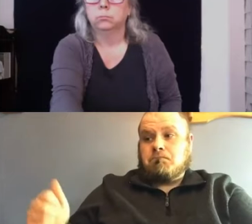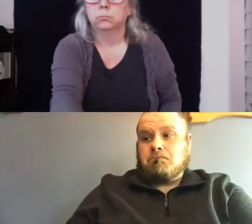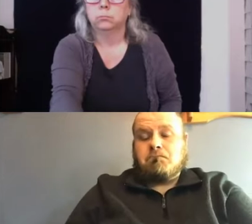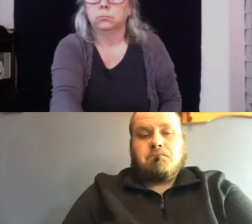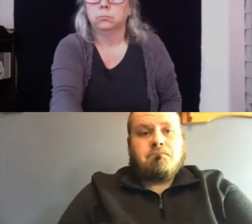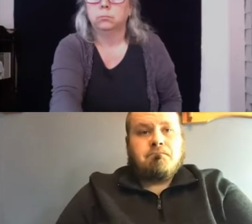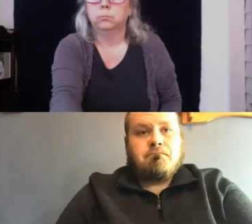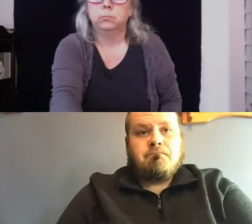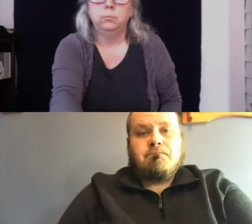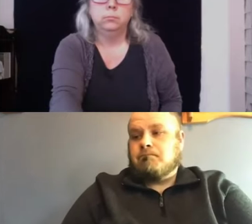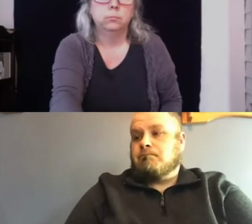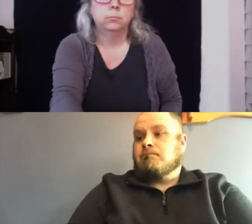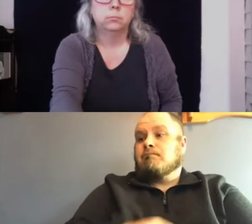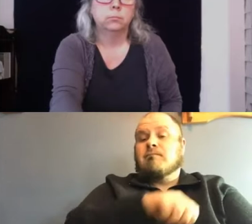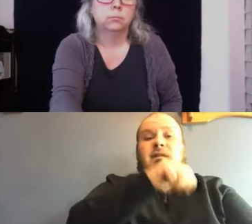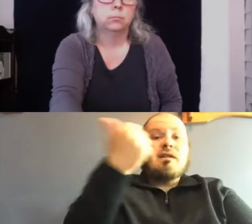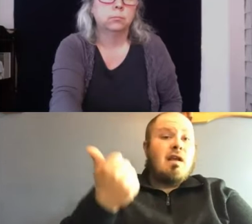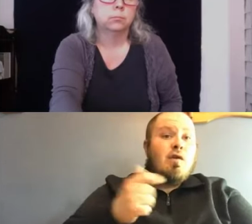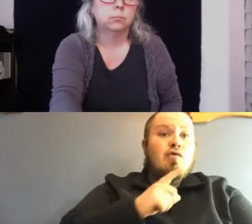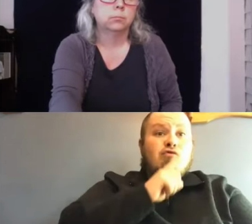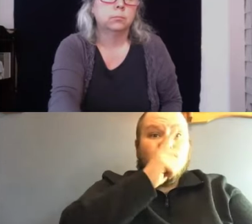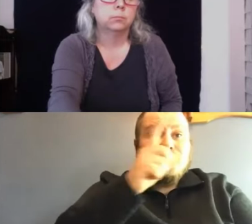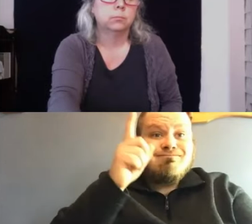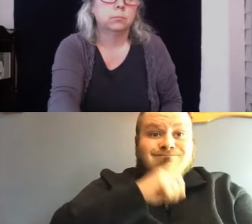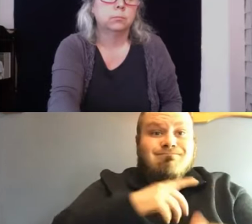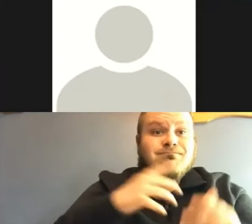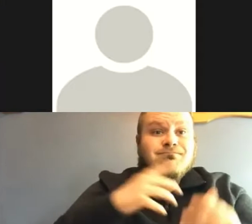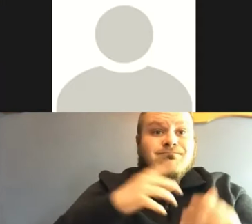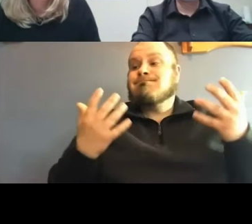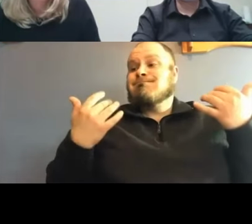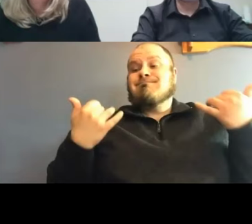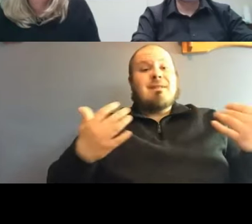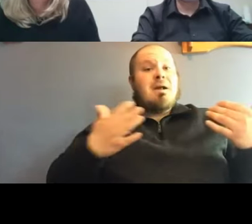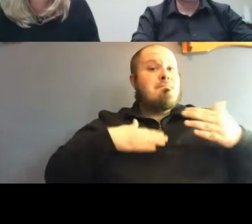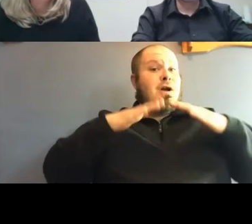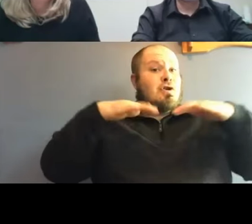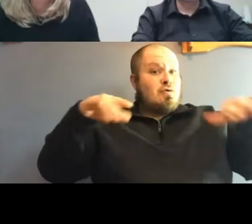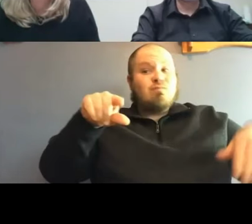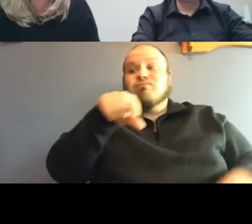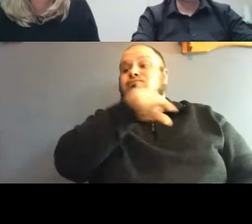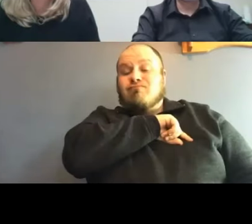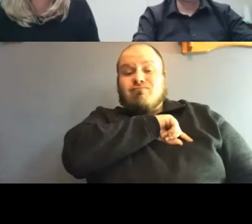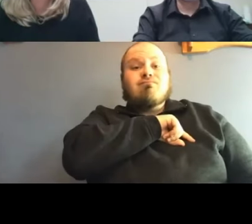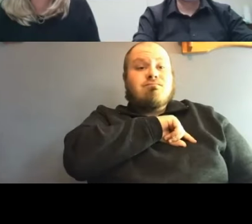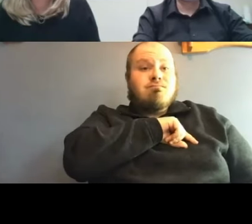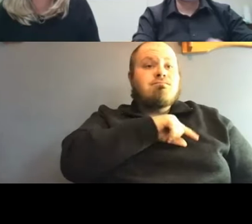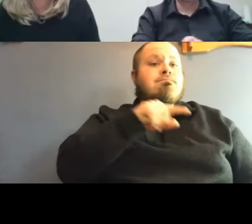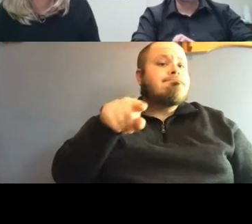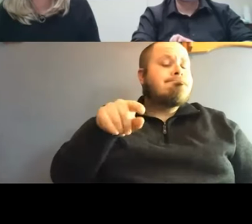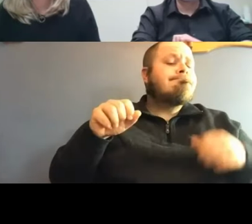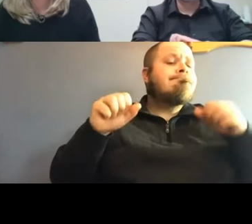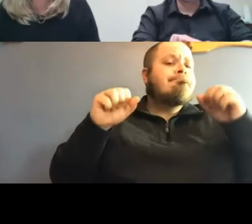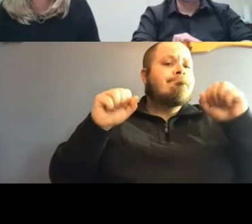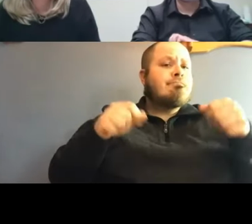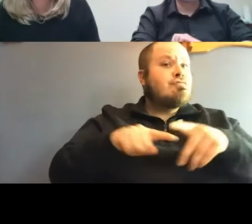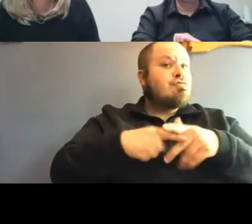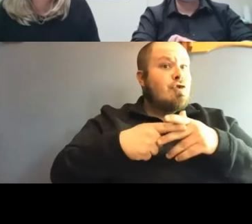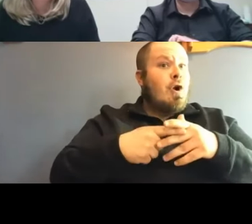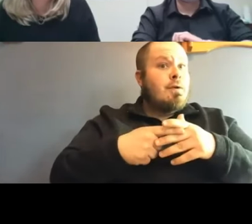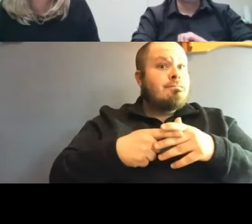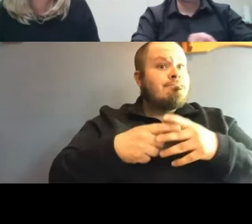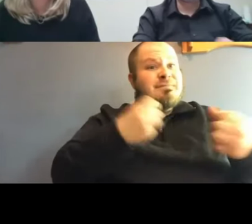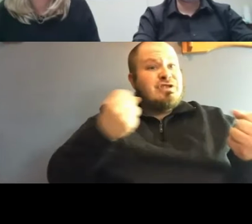Another truth or myth. Now that my child is eligible, They can start receiving services